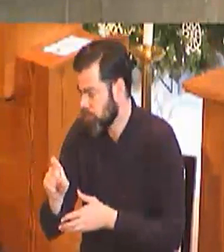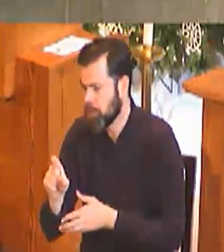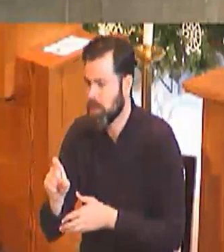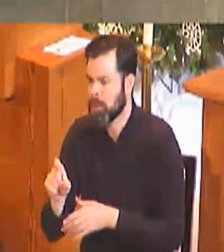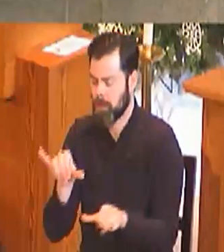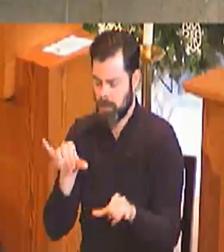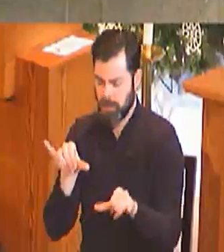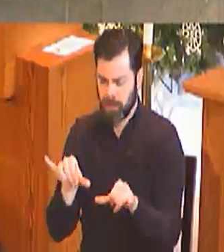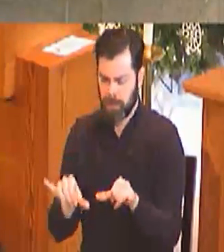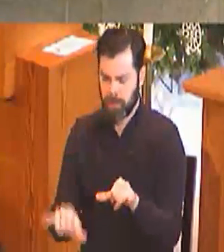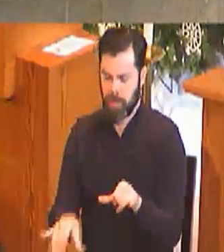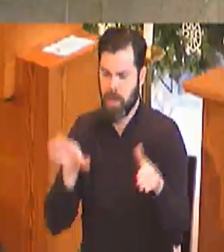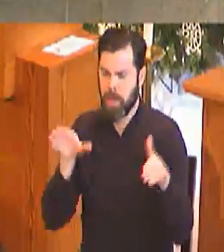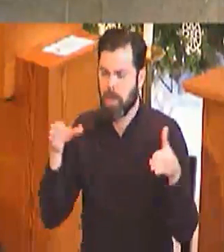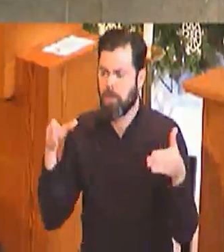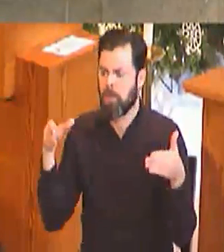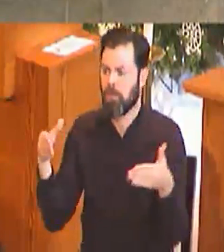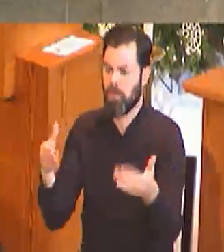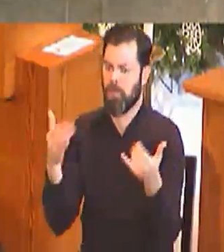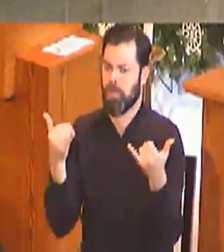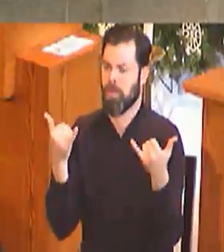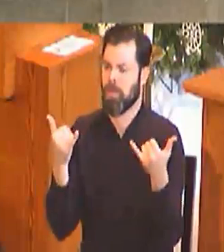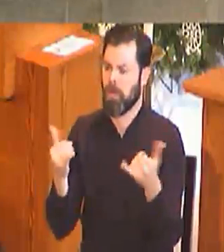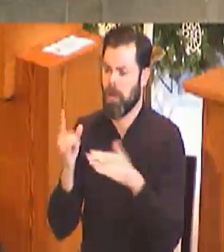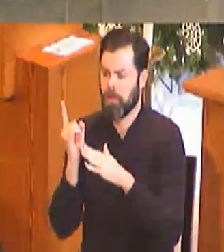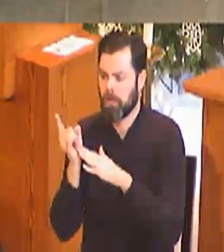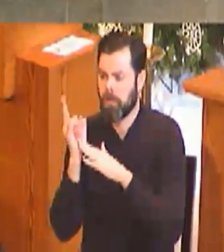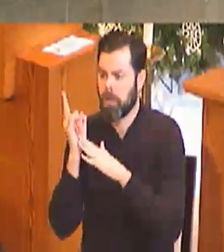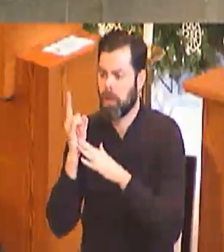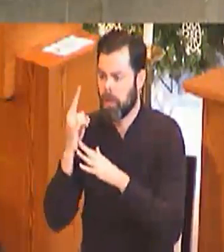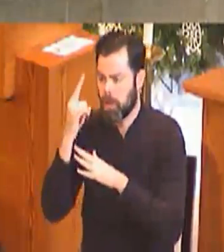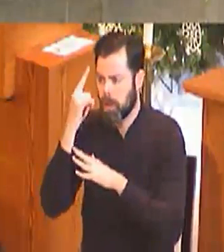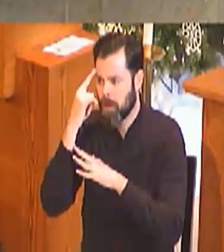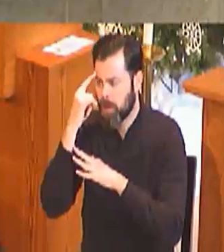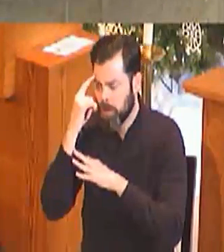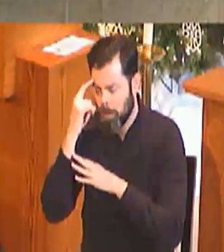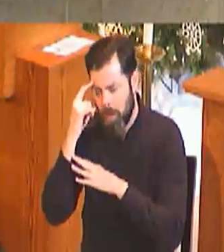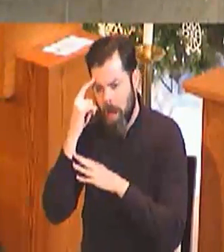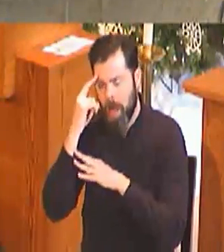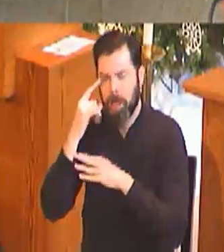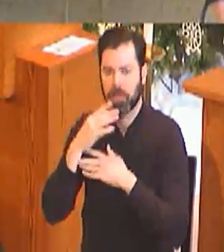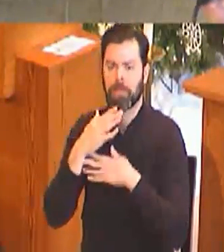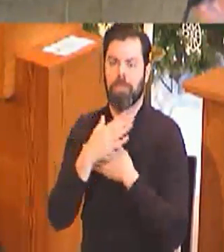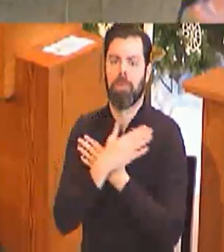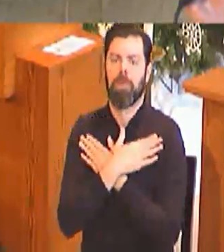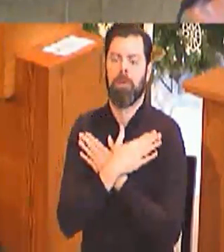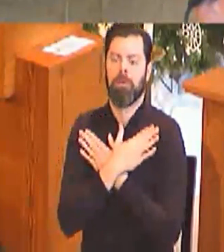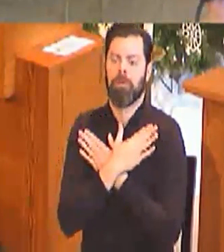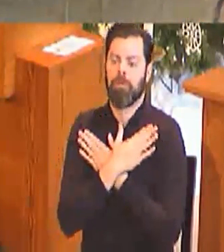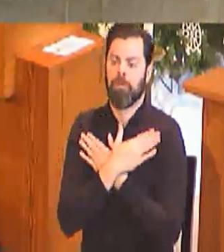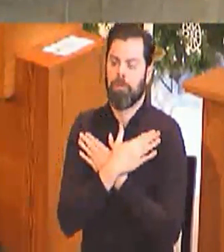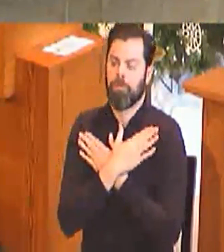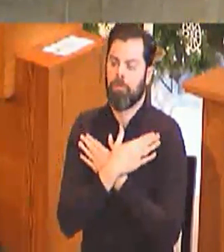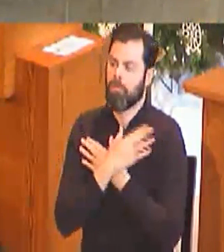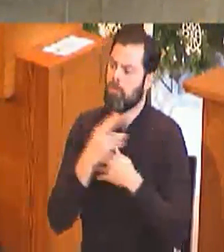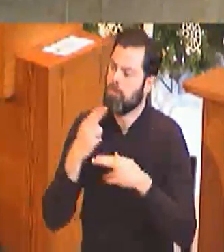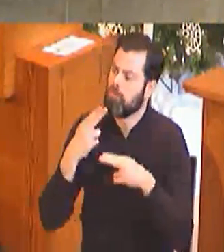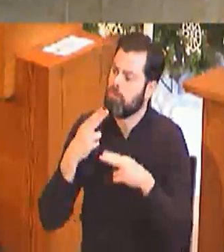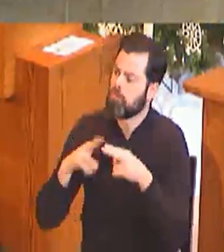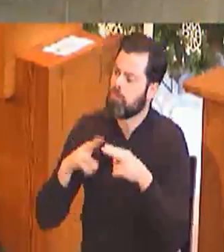Stay in the here and now. Let your mind rest for a little